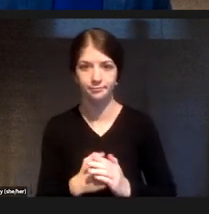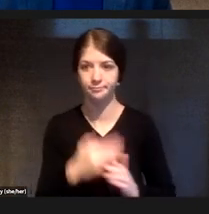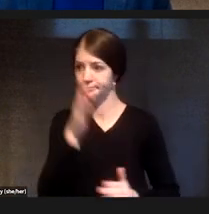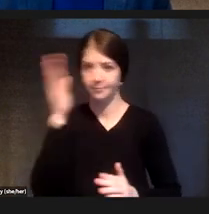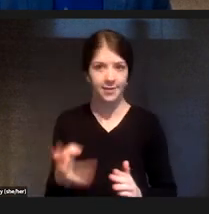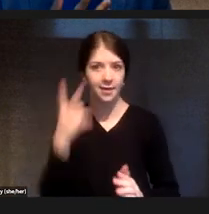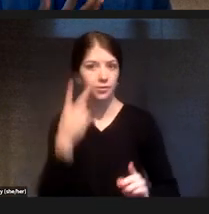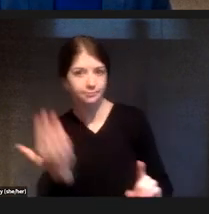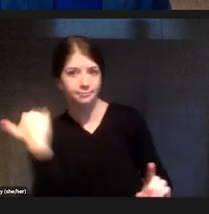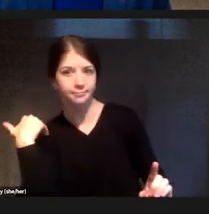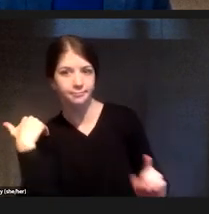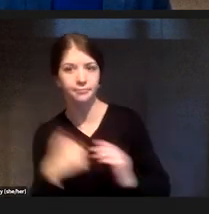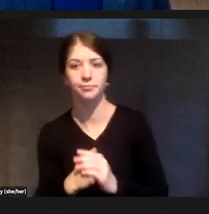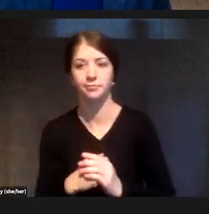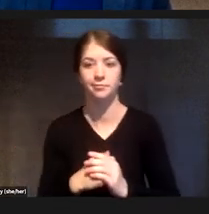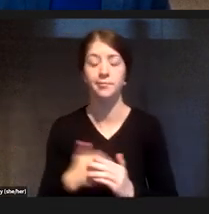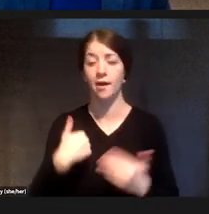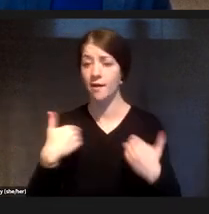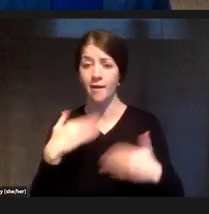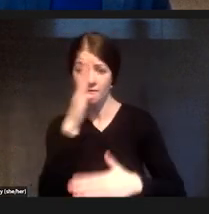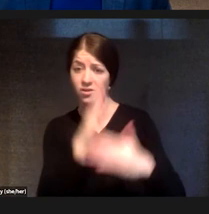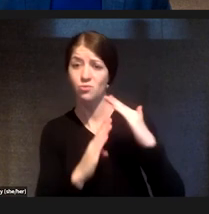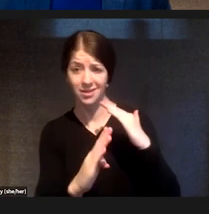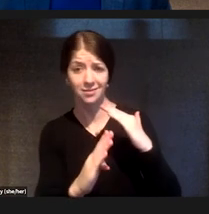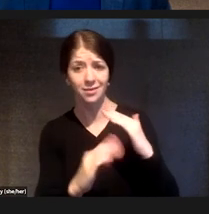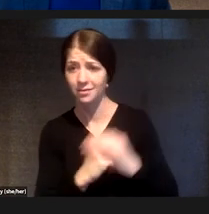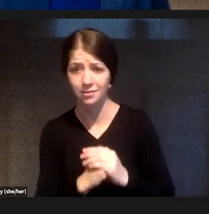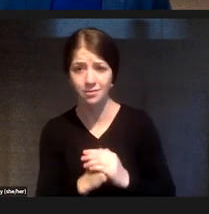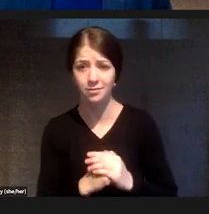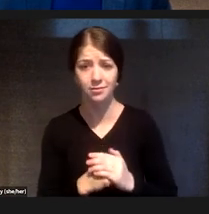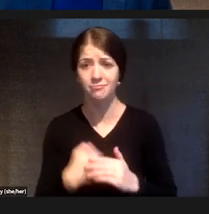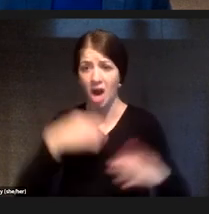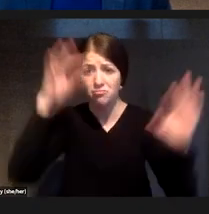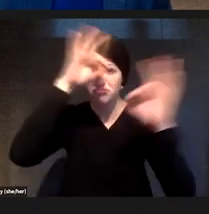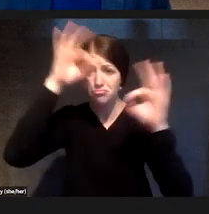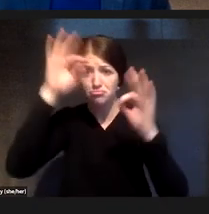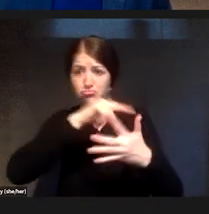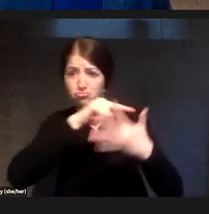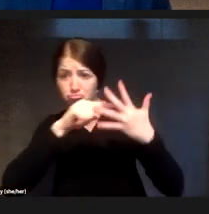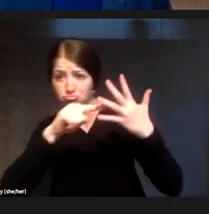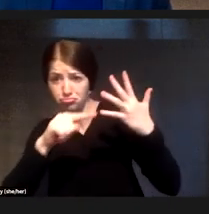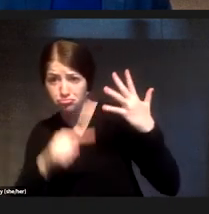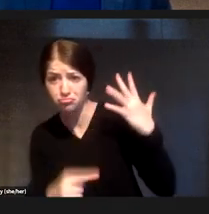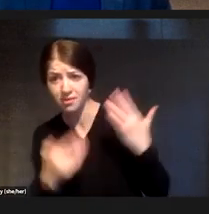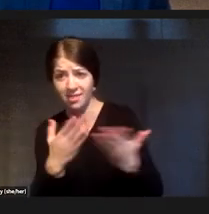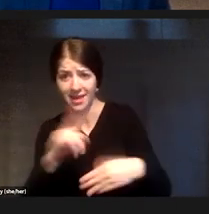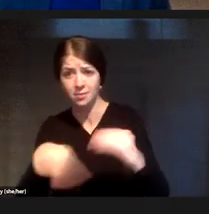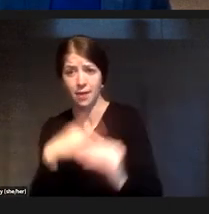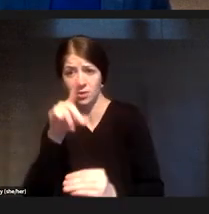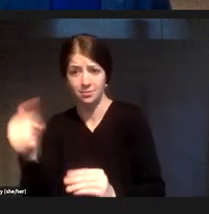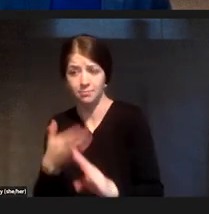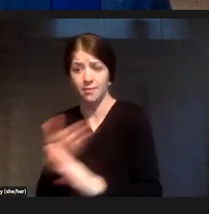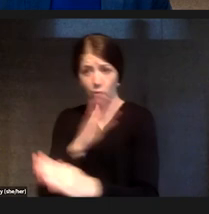this conversation with some humility to recognize that I did not know certain things about disability before I then lived